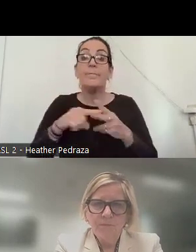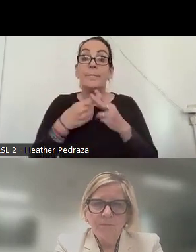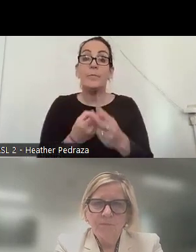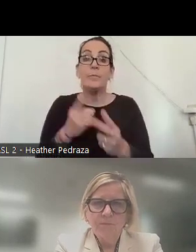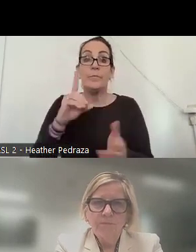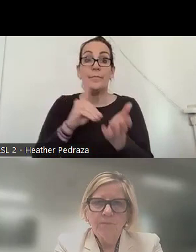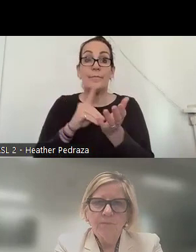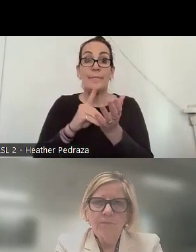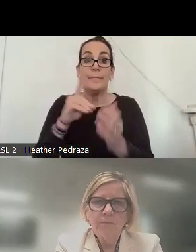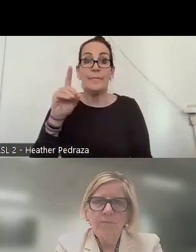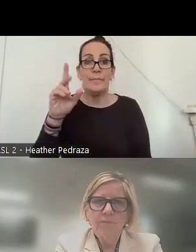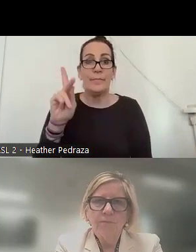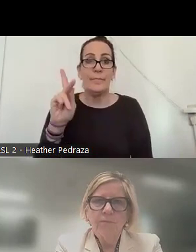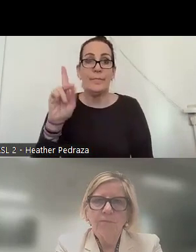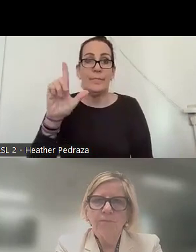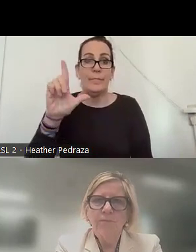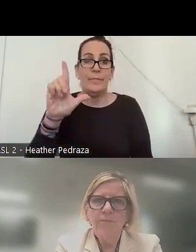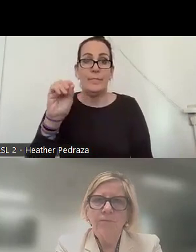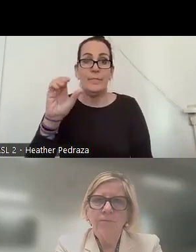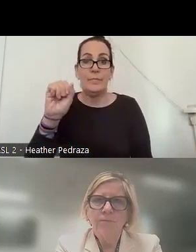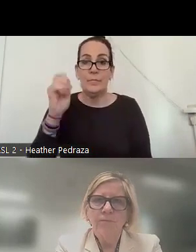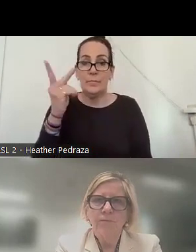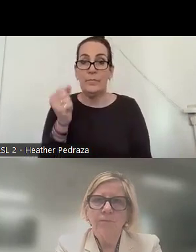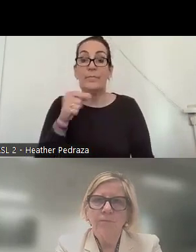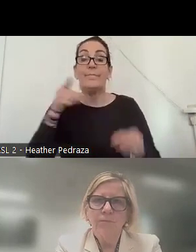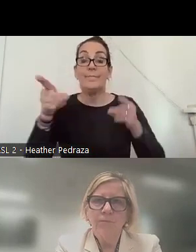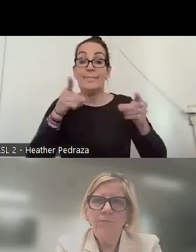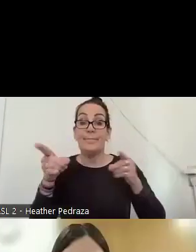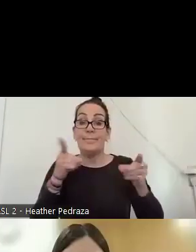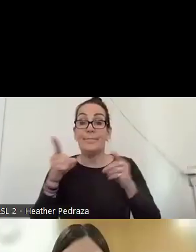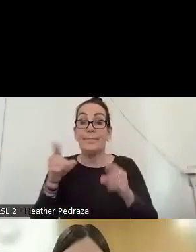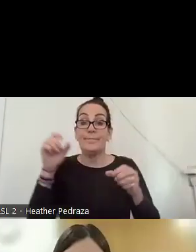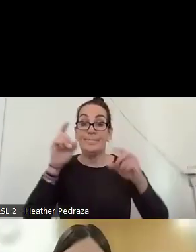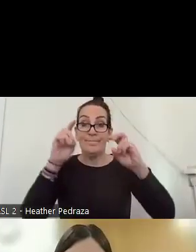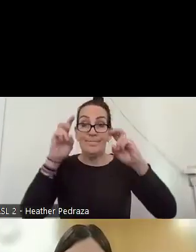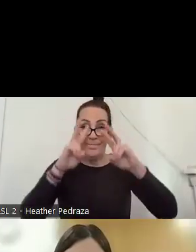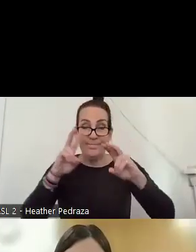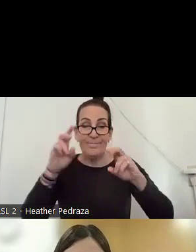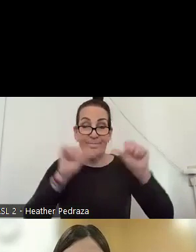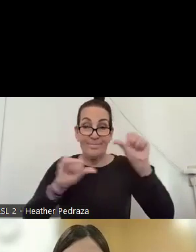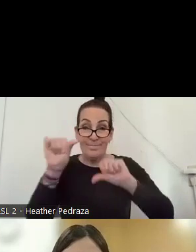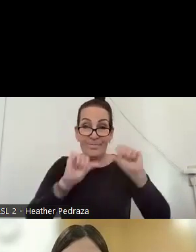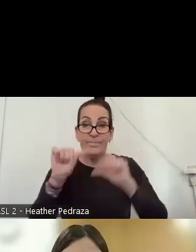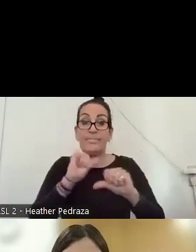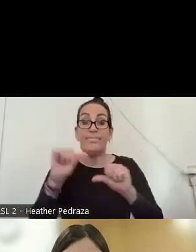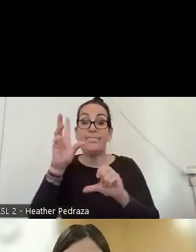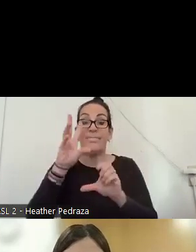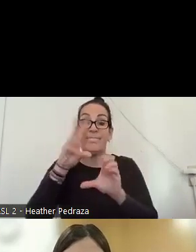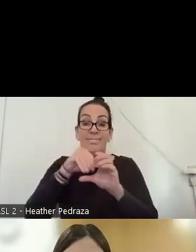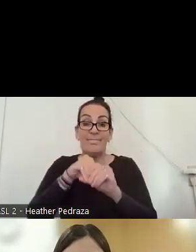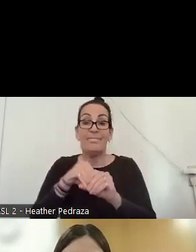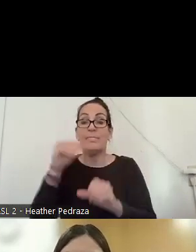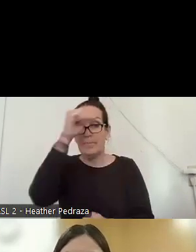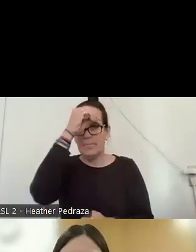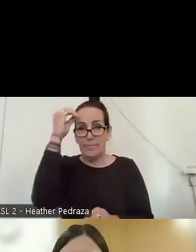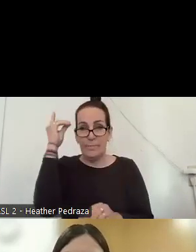She is the Director of Scientific Engagement at the Alzheimer's Association, and she will presenting what is